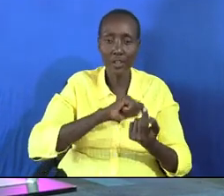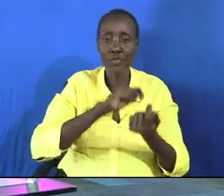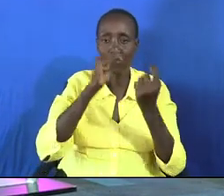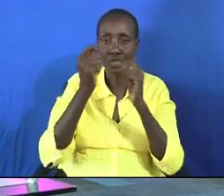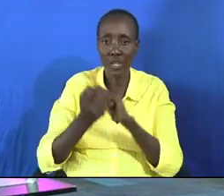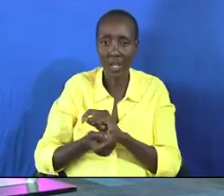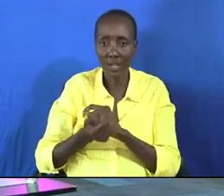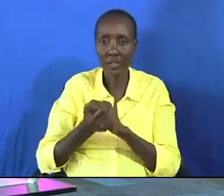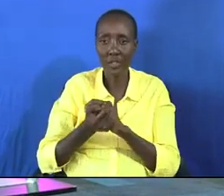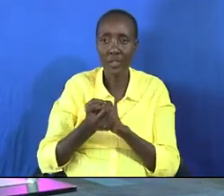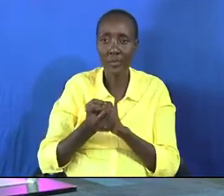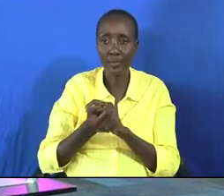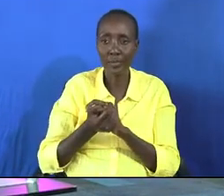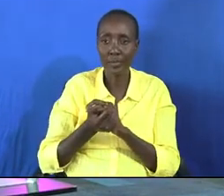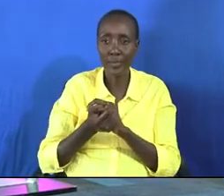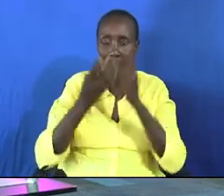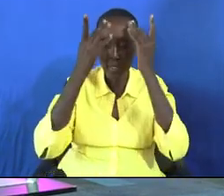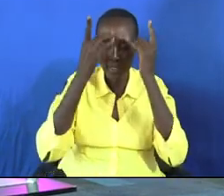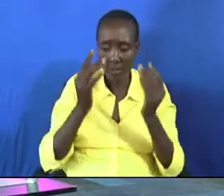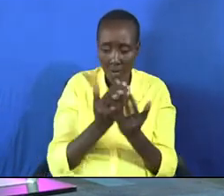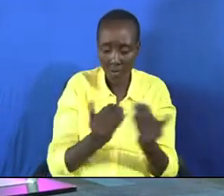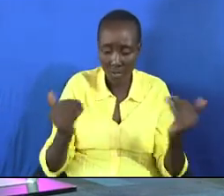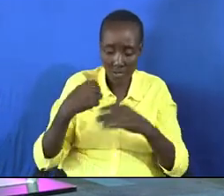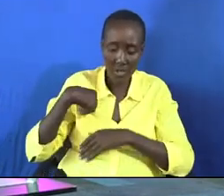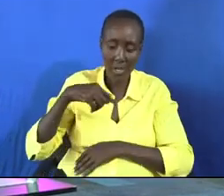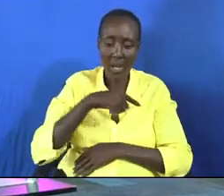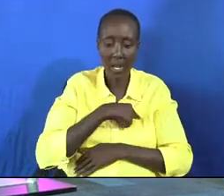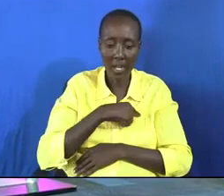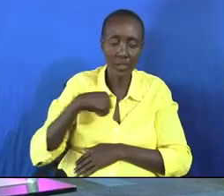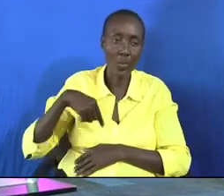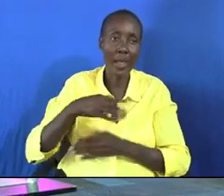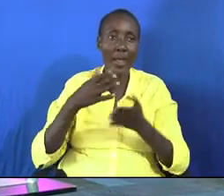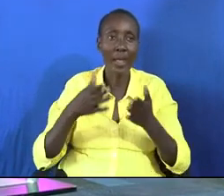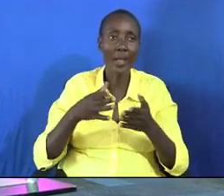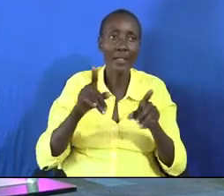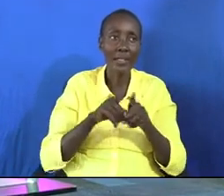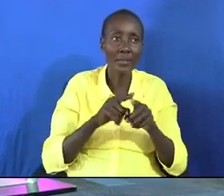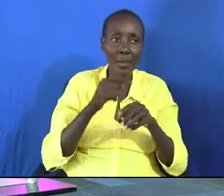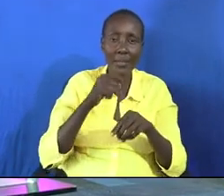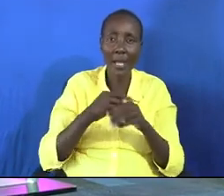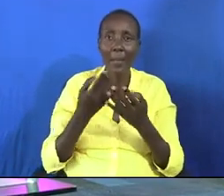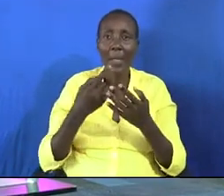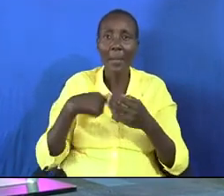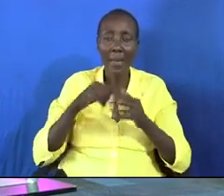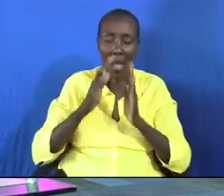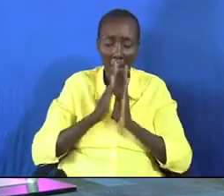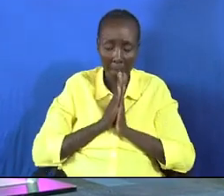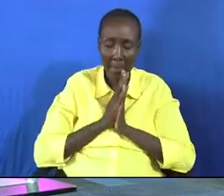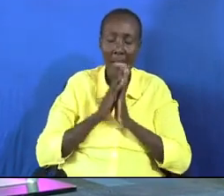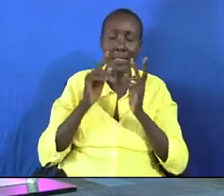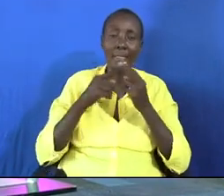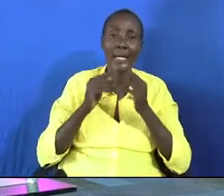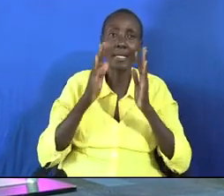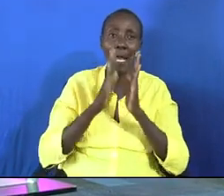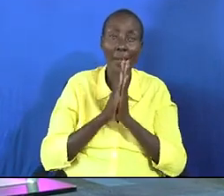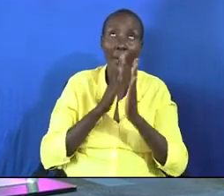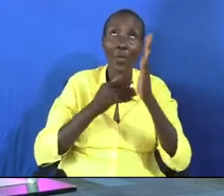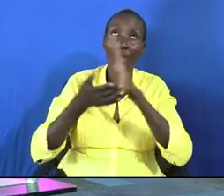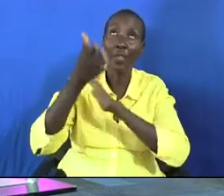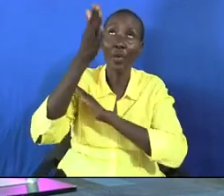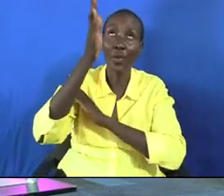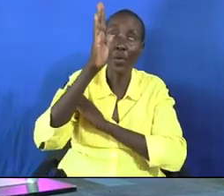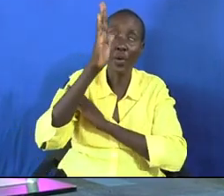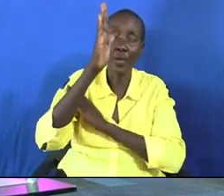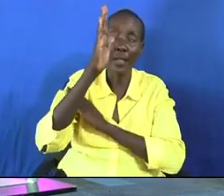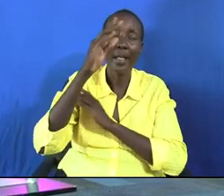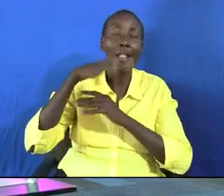change destinies of our children. We are here that when I get to pray, I pray with God.